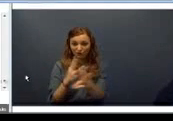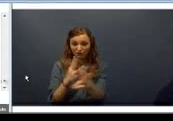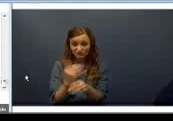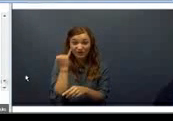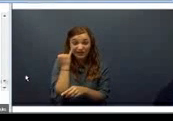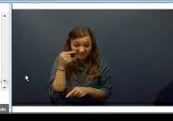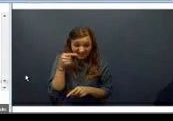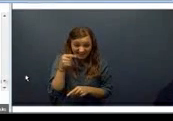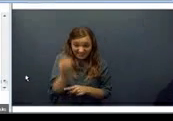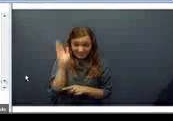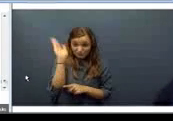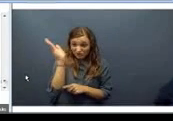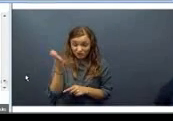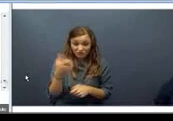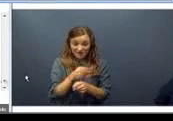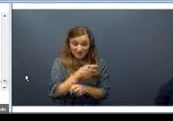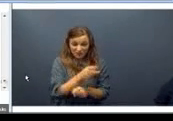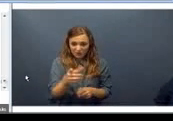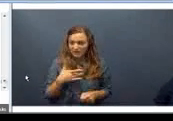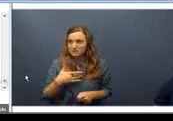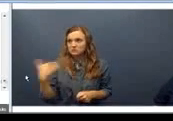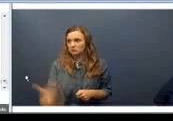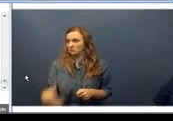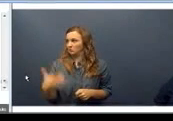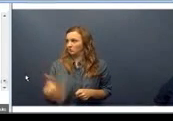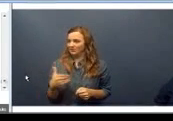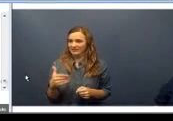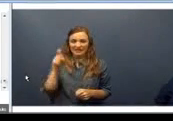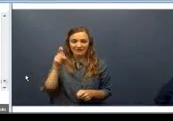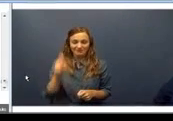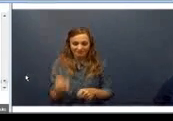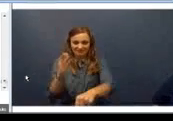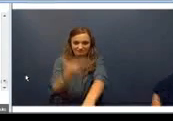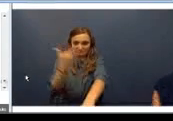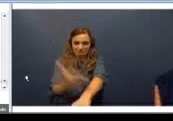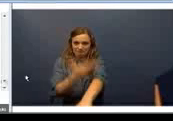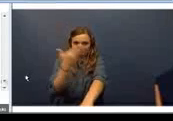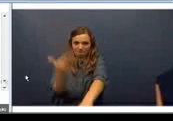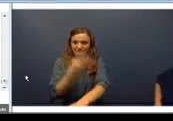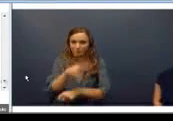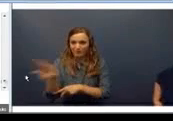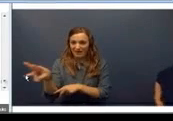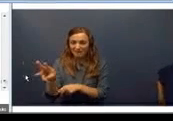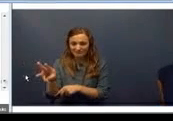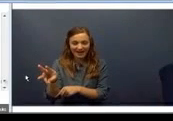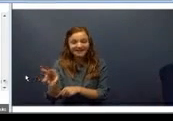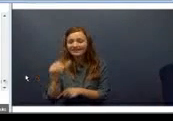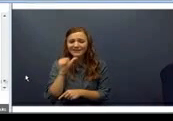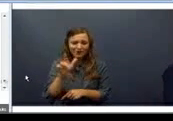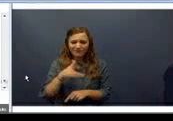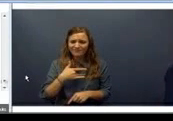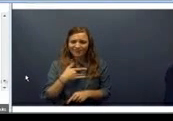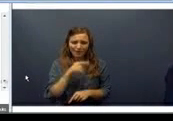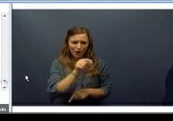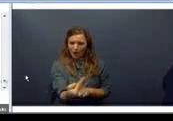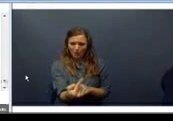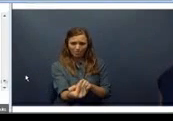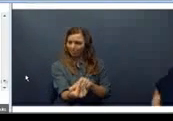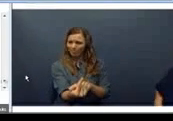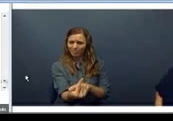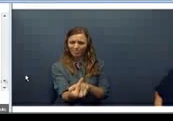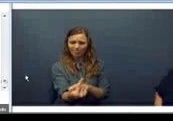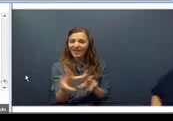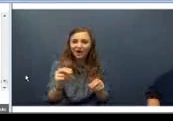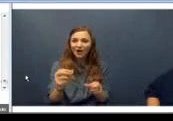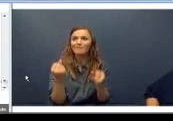So if this presentation is making you feel like you have a lot of work to do on your website's accessibility, don't